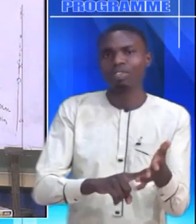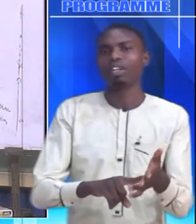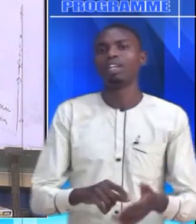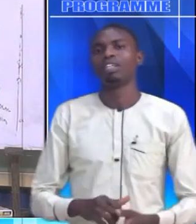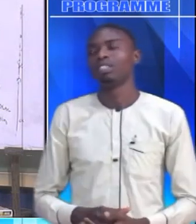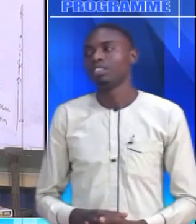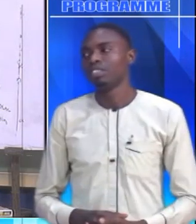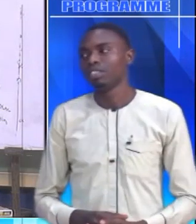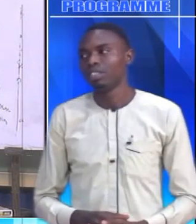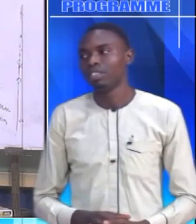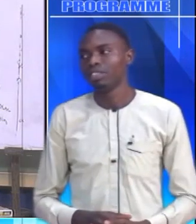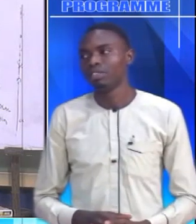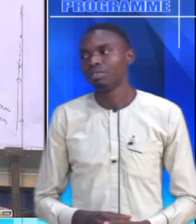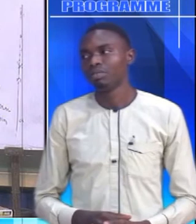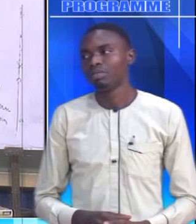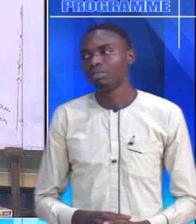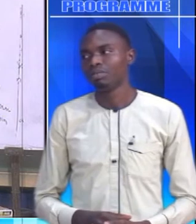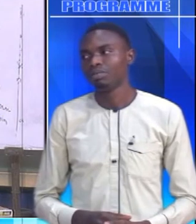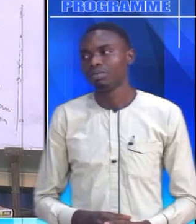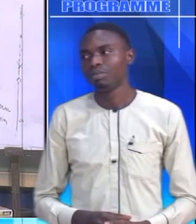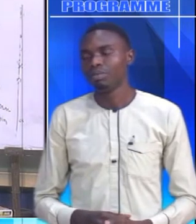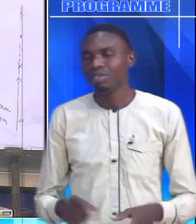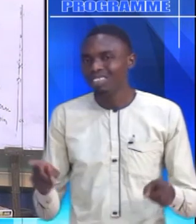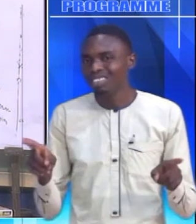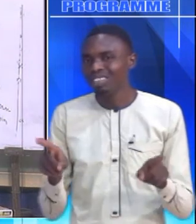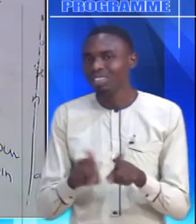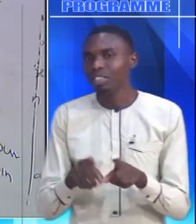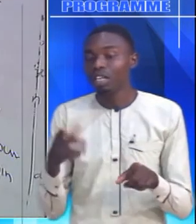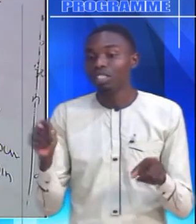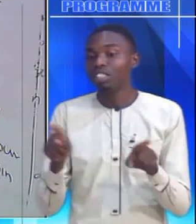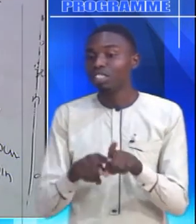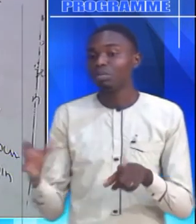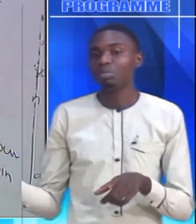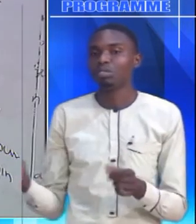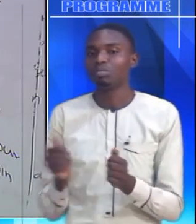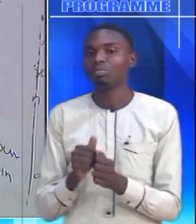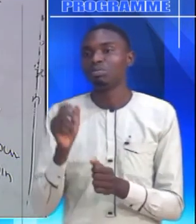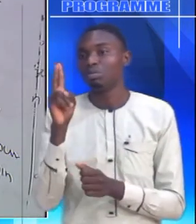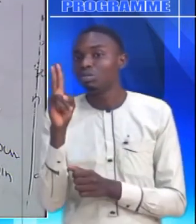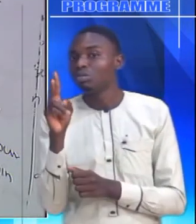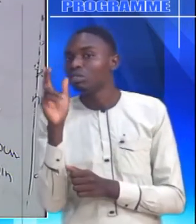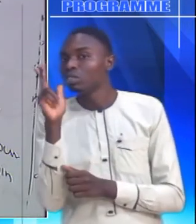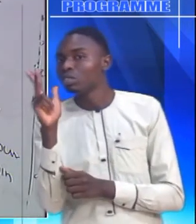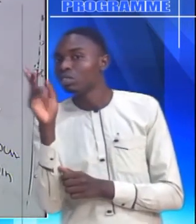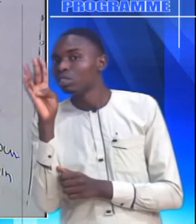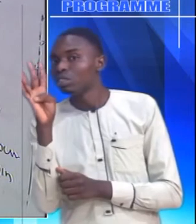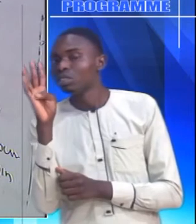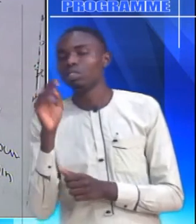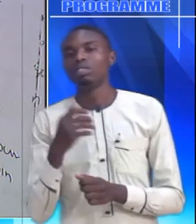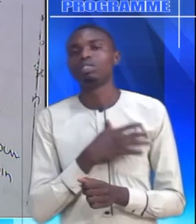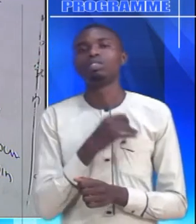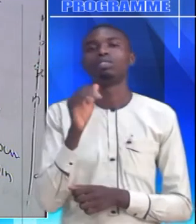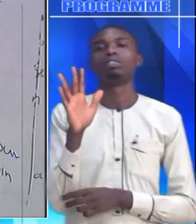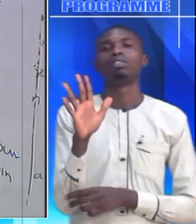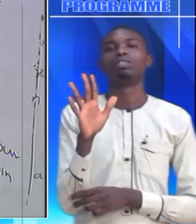number 3, so also vowel number 4 and vowel number 5. Once again, if you are at home,